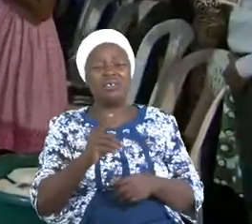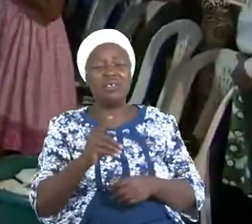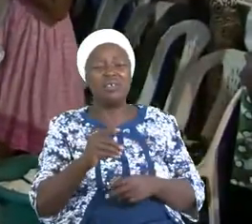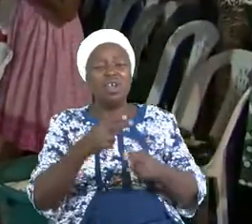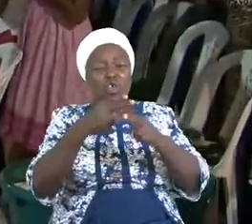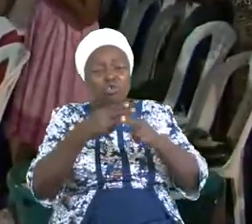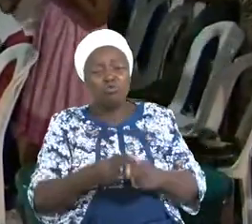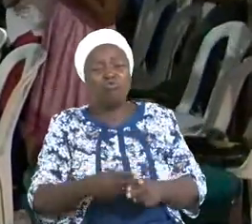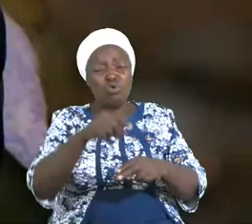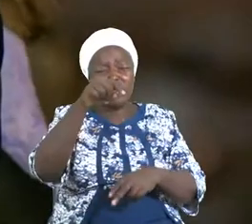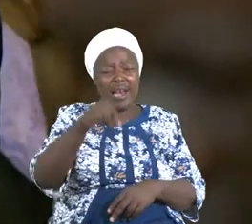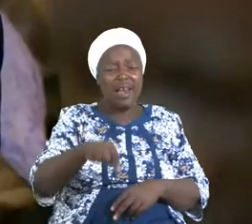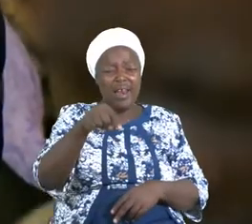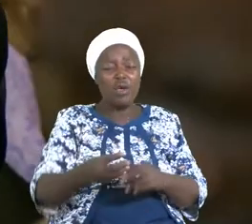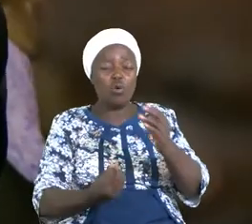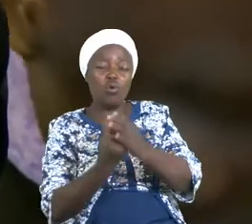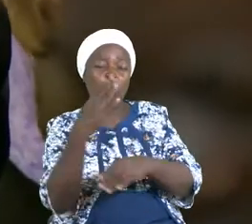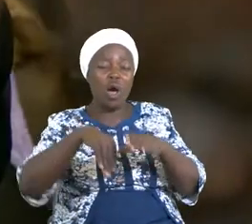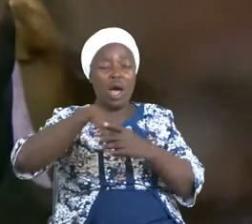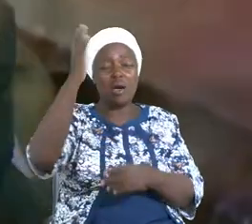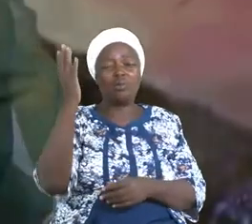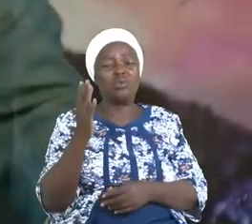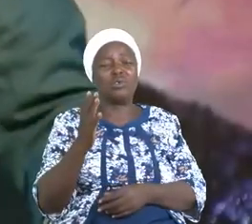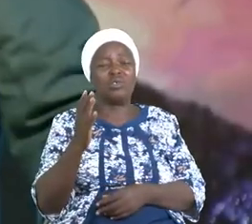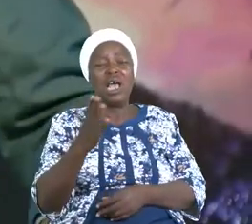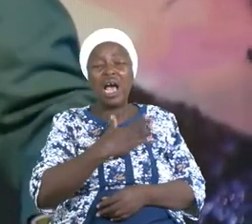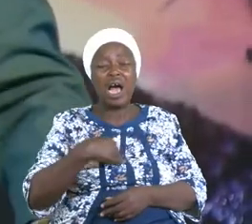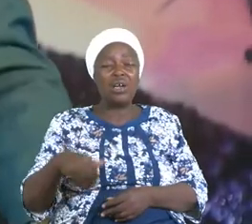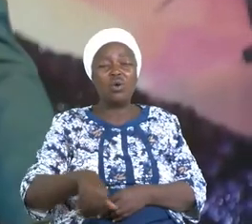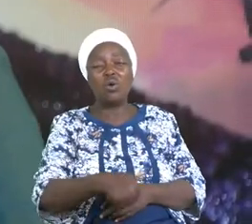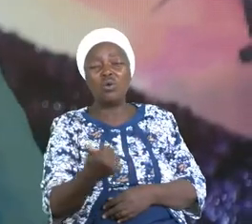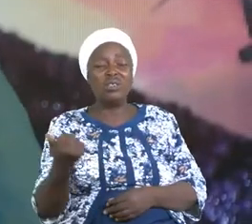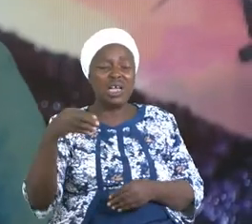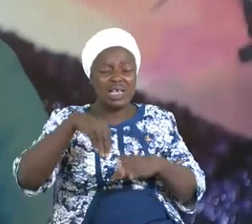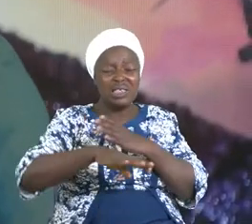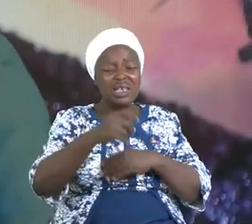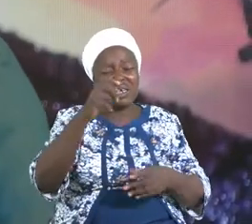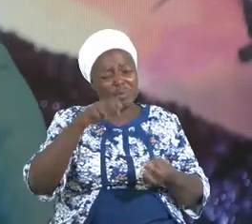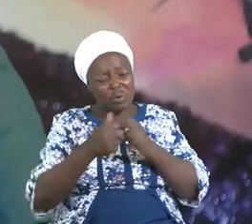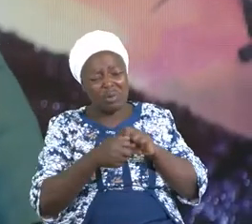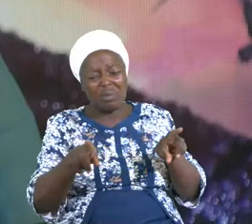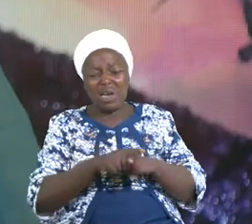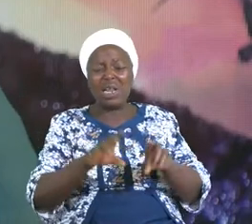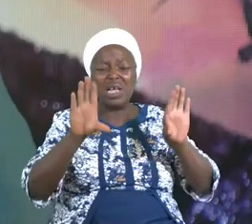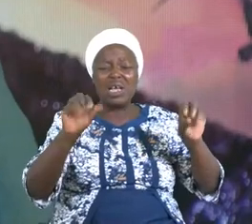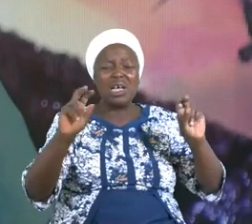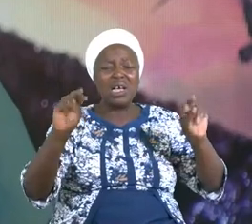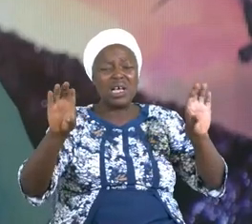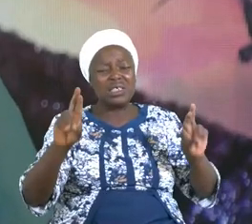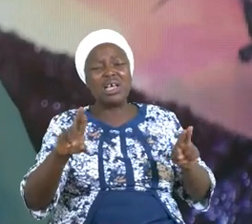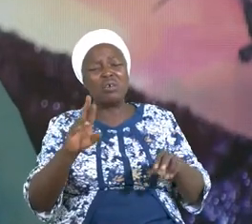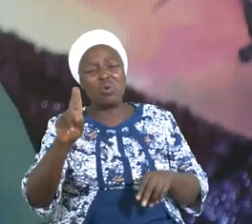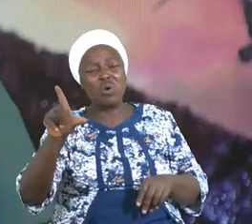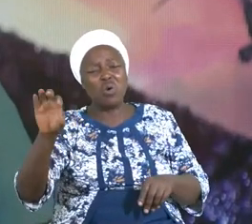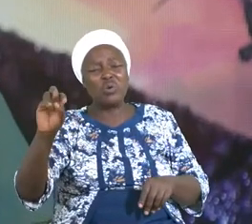leg, grow out. Amen. And all the other internal problems like cancer, like ulcer, like TB, any other